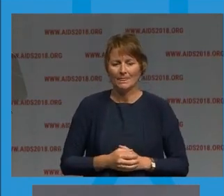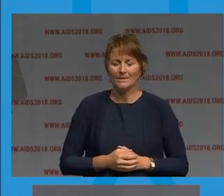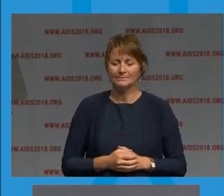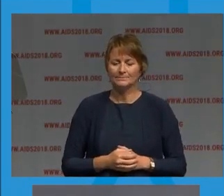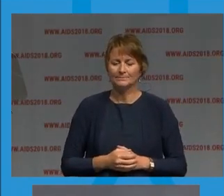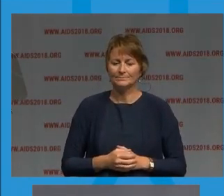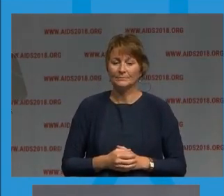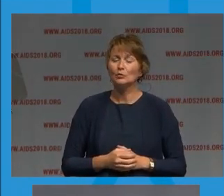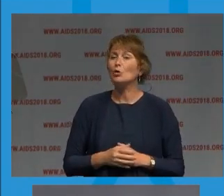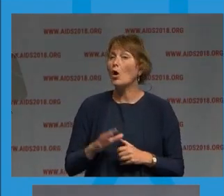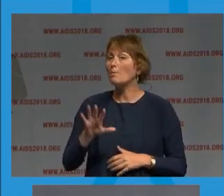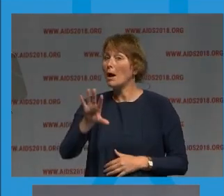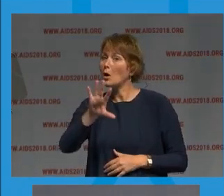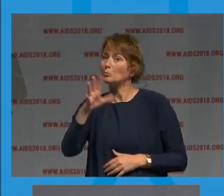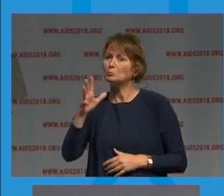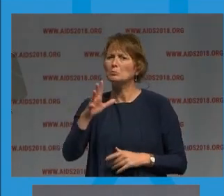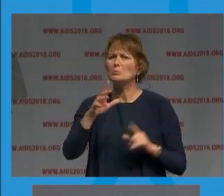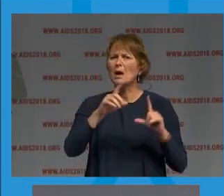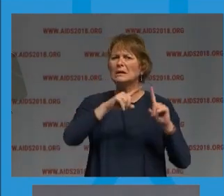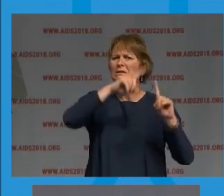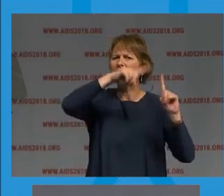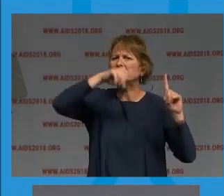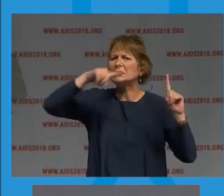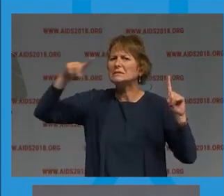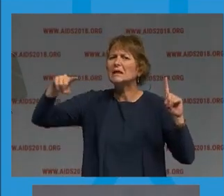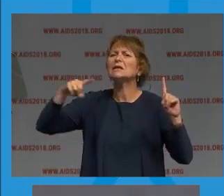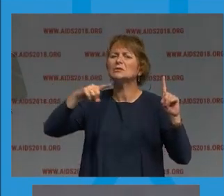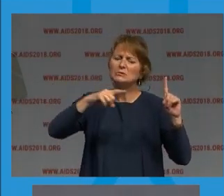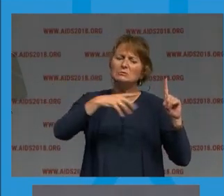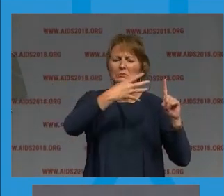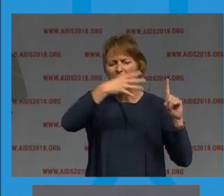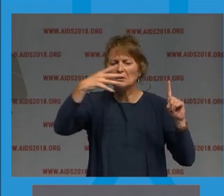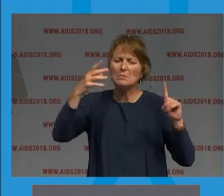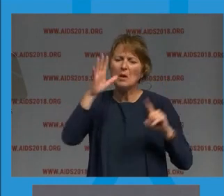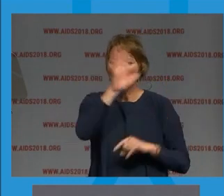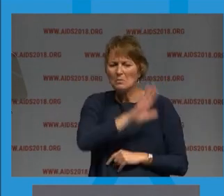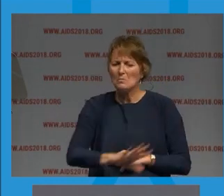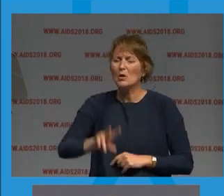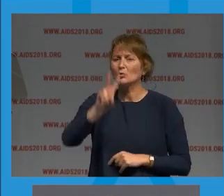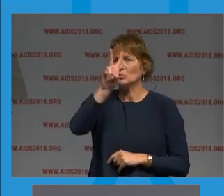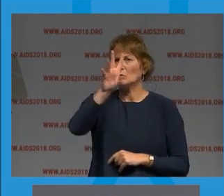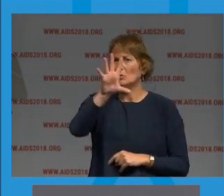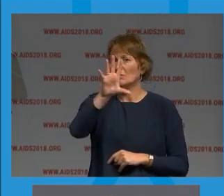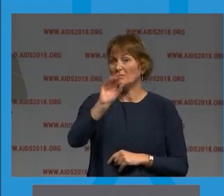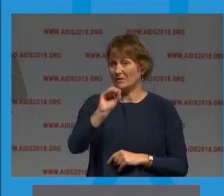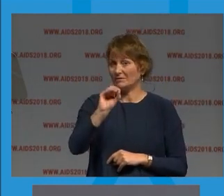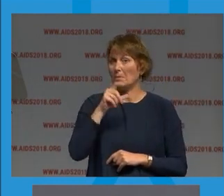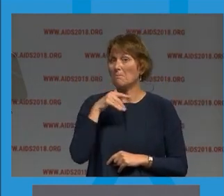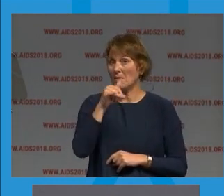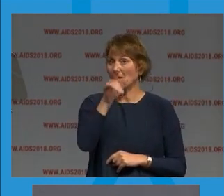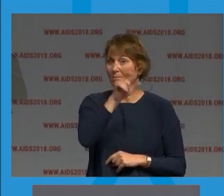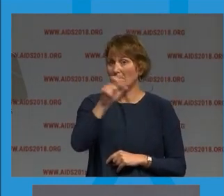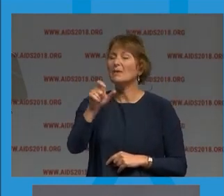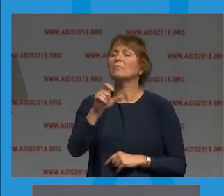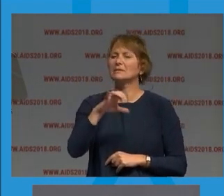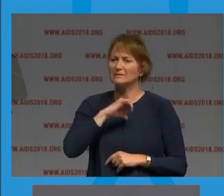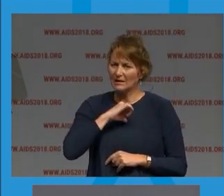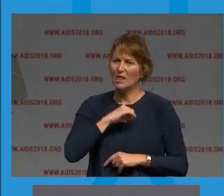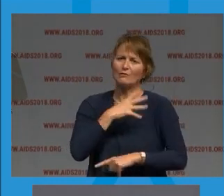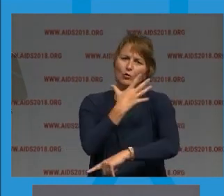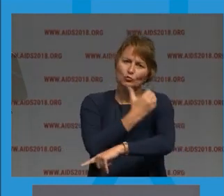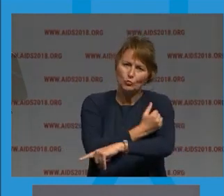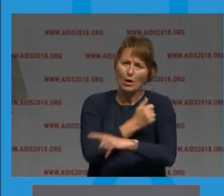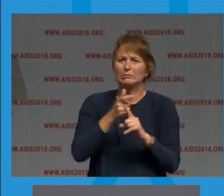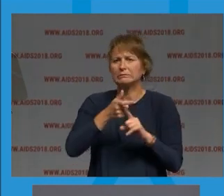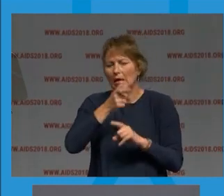So it is estimated that 250 million people in the world use drugs, with distribution of use of specific drugs noted in the